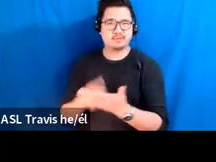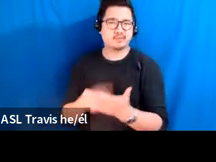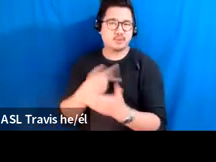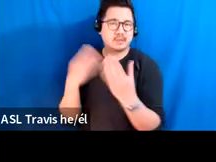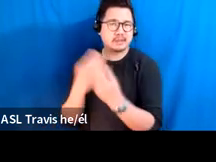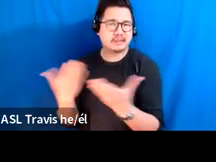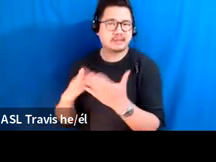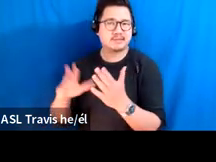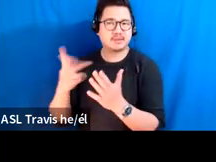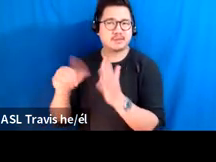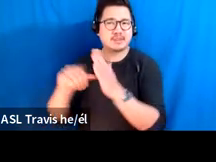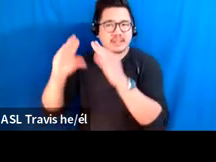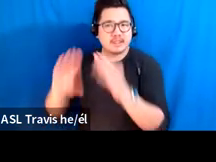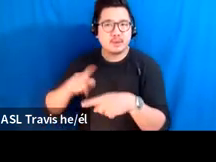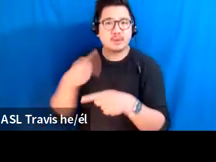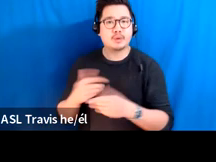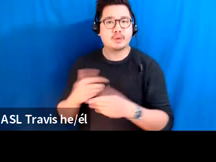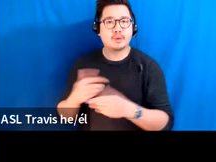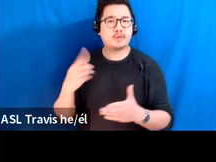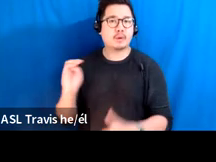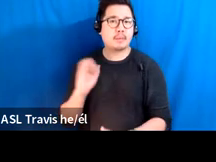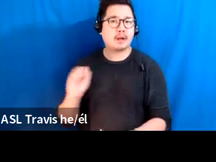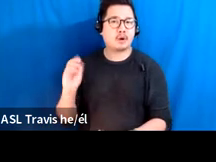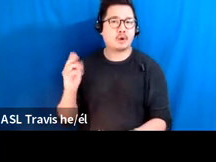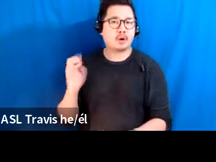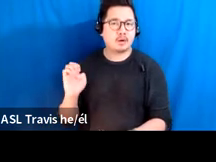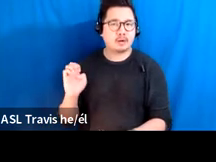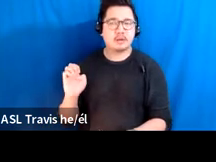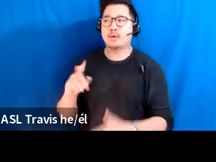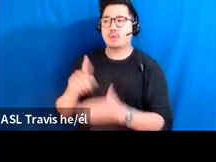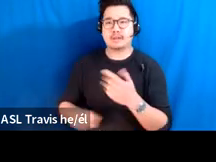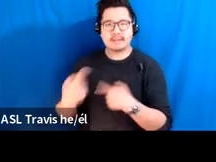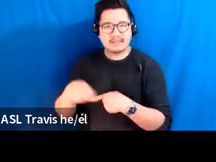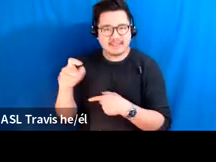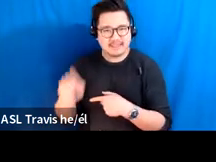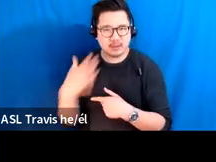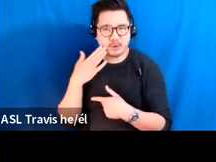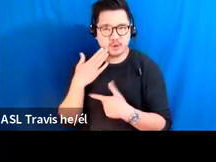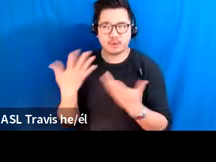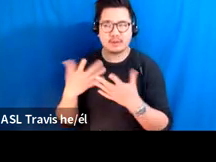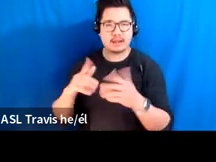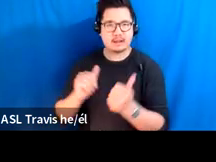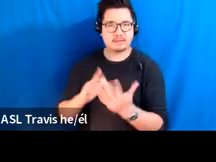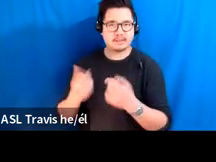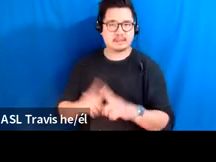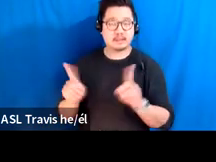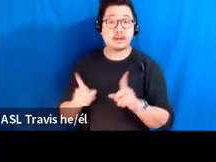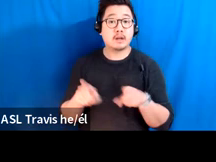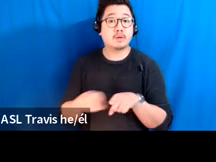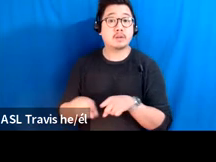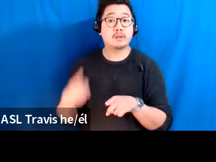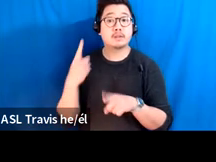mass core in terms of their understanding of what they need to be doing differently now as well as you know the